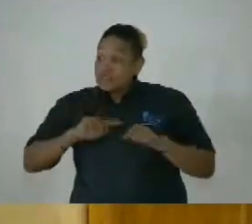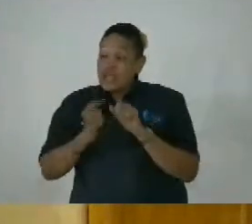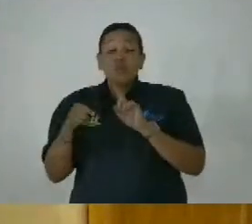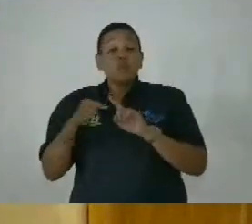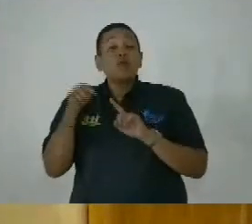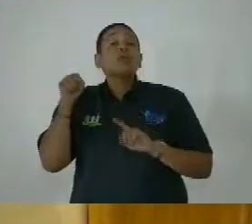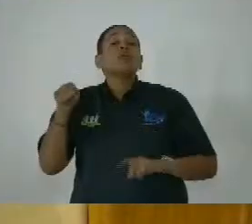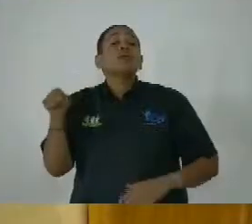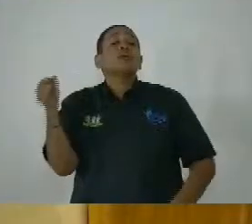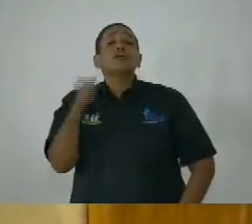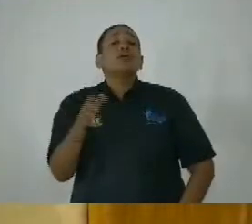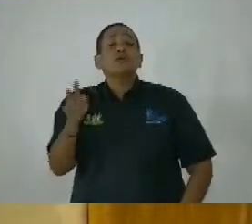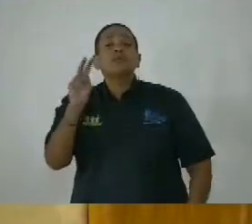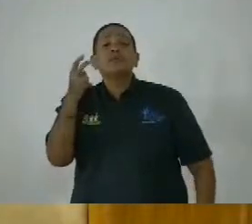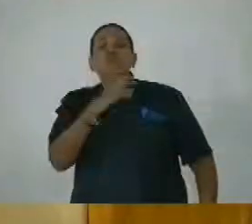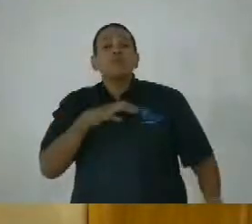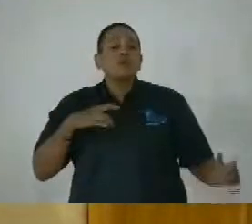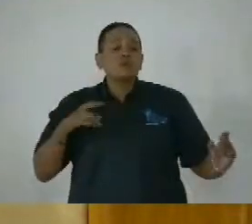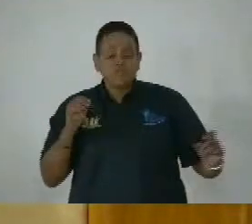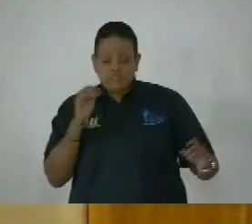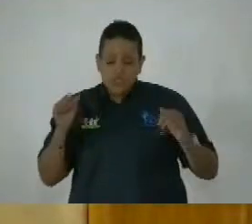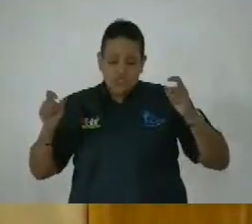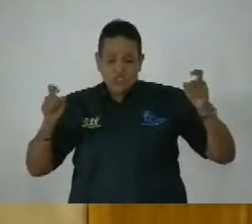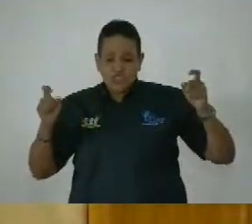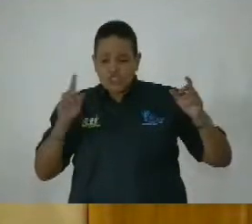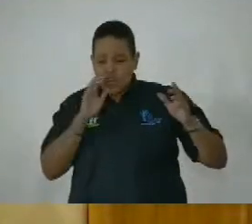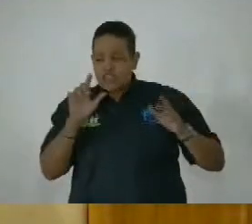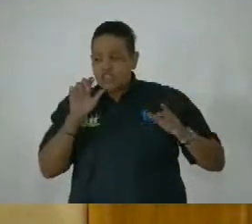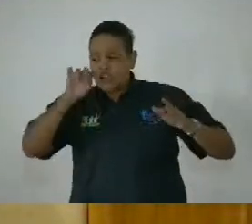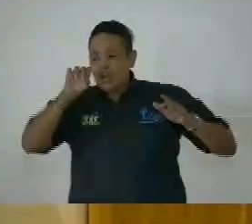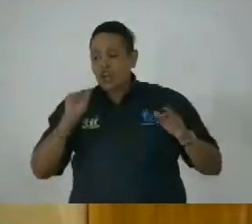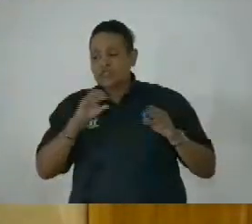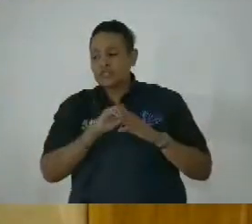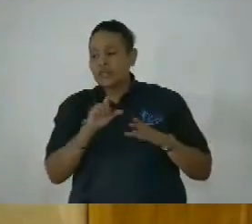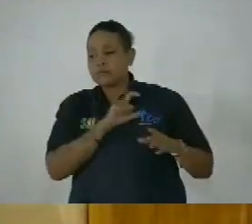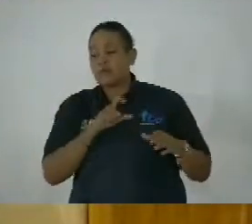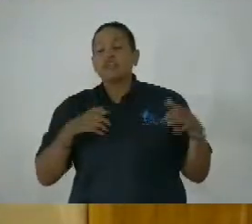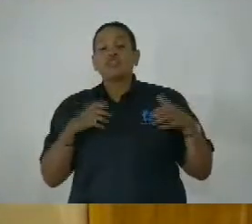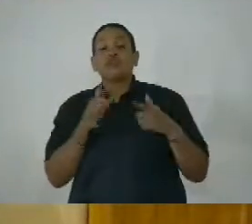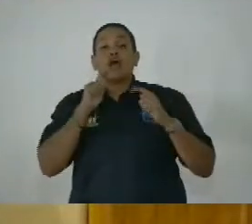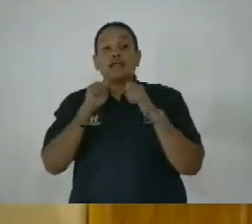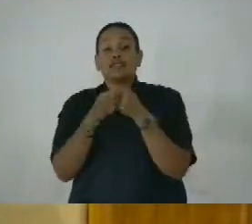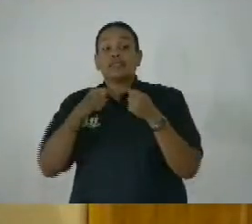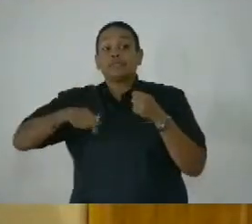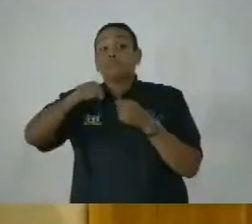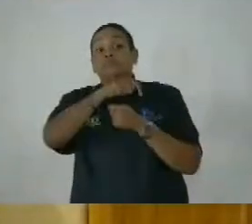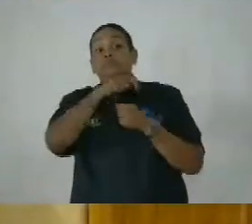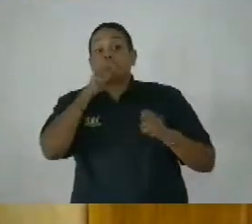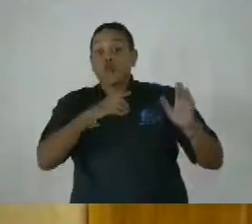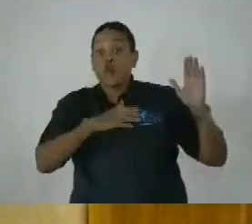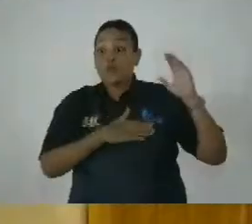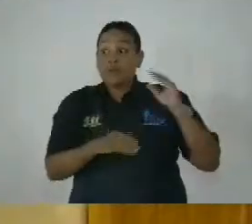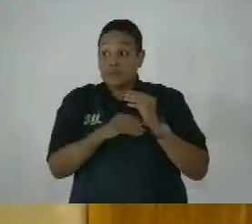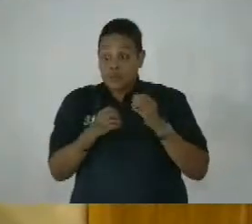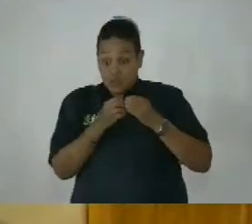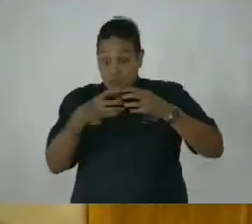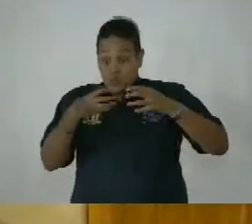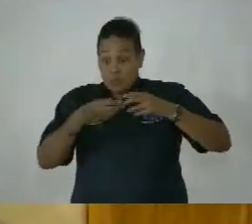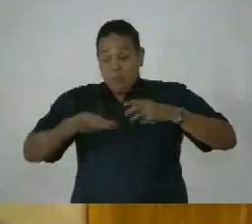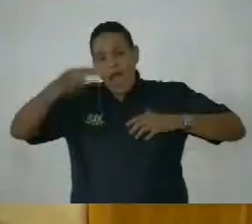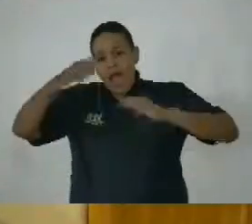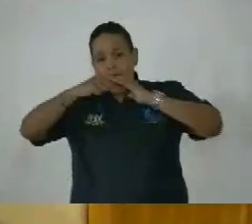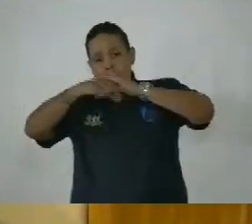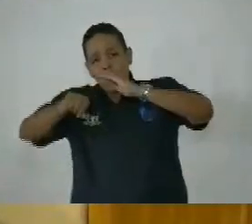was made deputy commissioner in charge of logistics in the police force, and a team around him that is committed to building